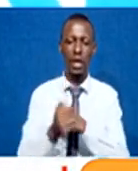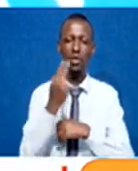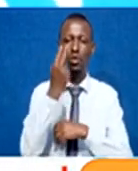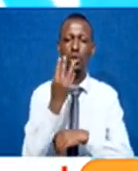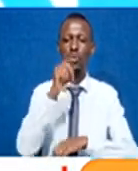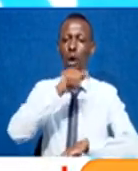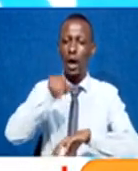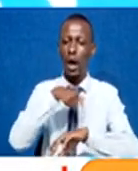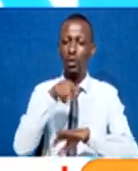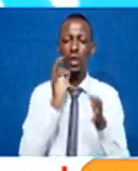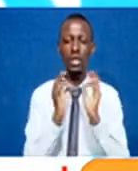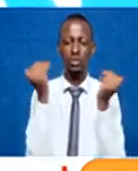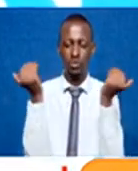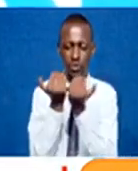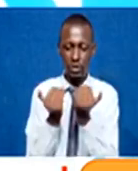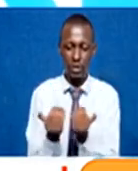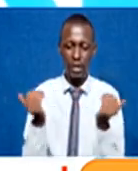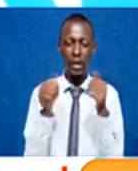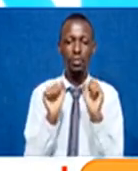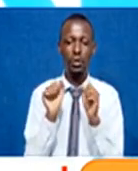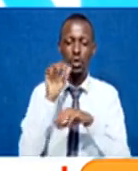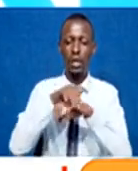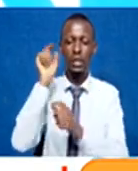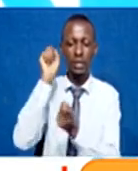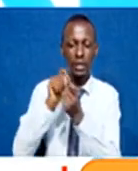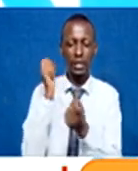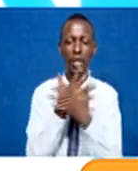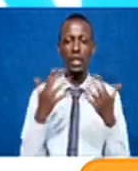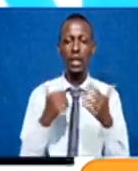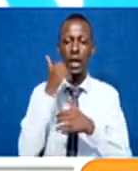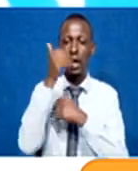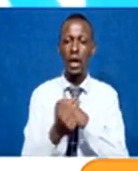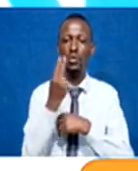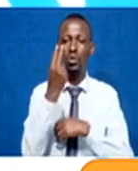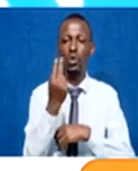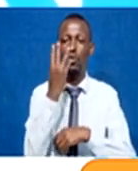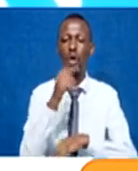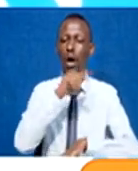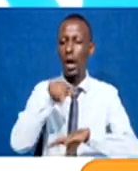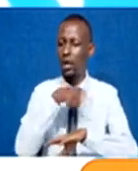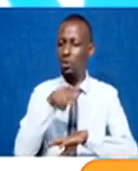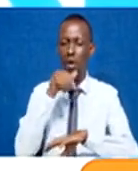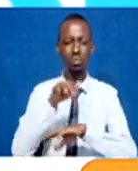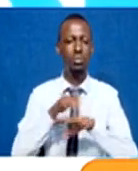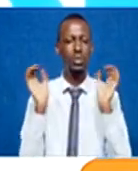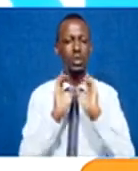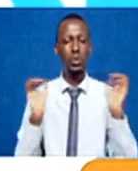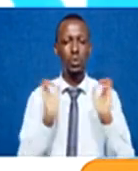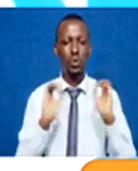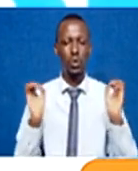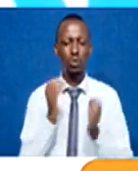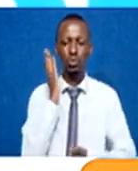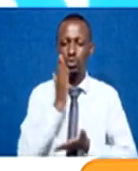be attended to, or if we actually take samples beyond 24 hours, the child would have decomposed, so we'll not be able to actually get the